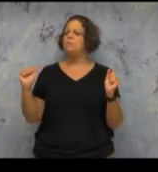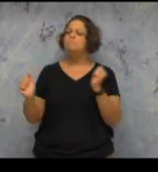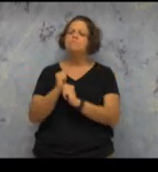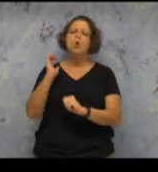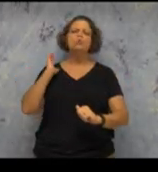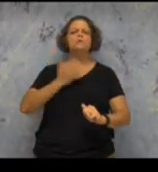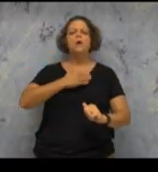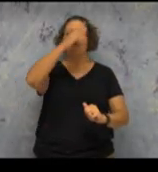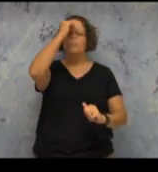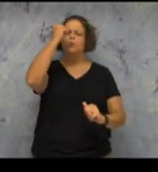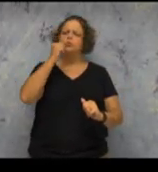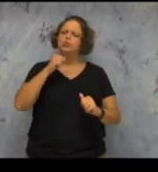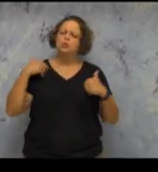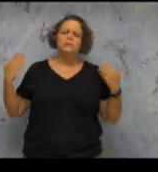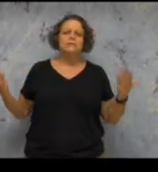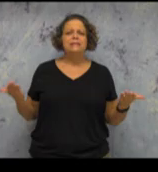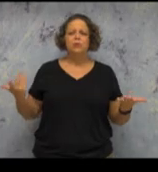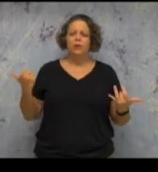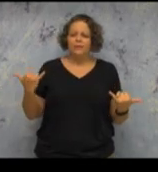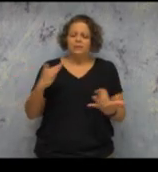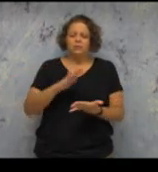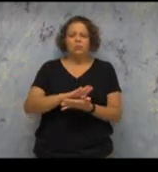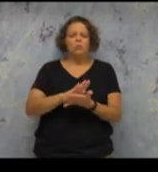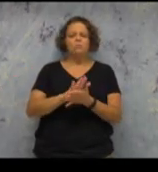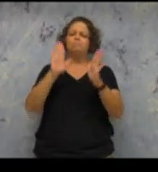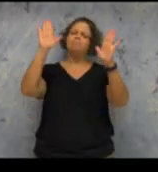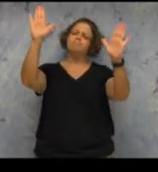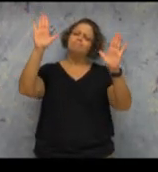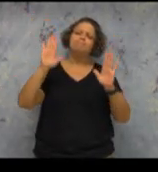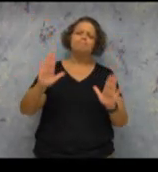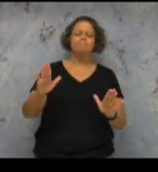most amazing boys and girls. And I know that